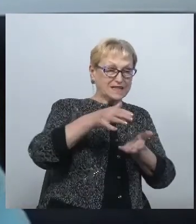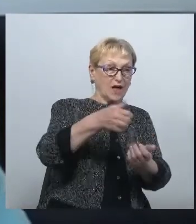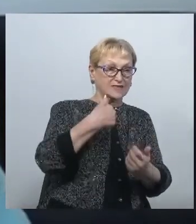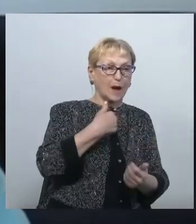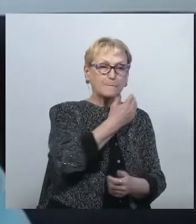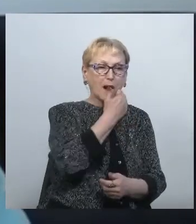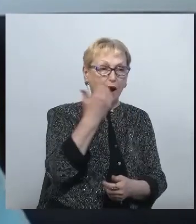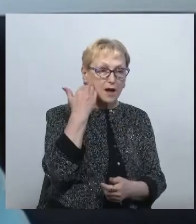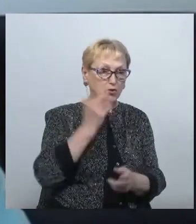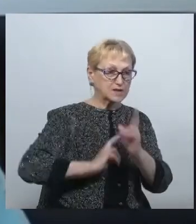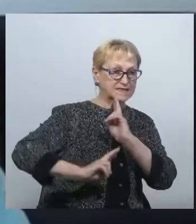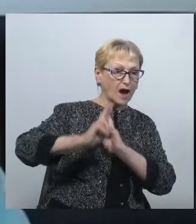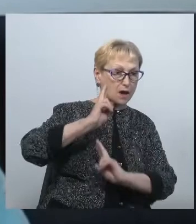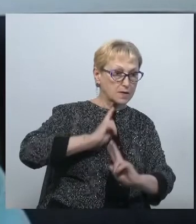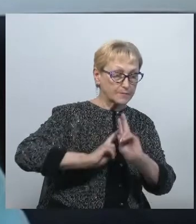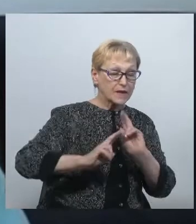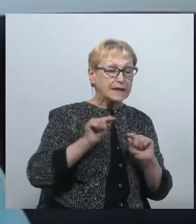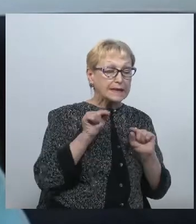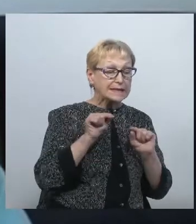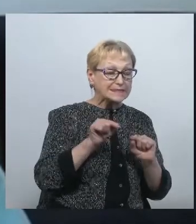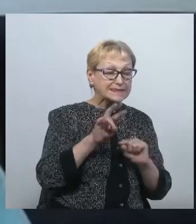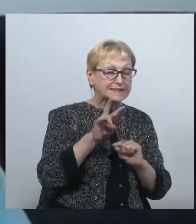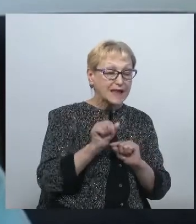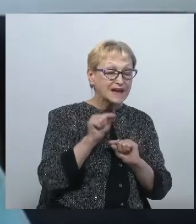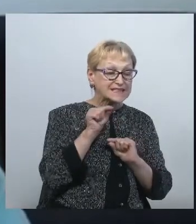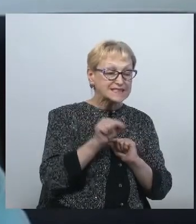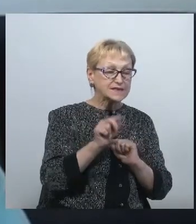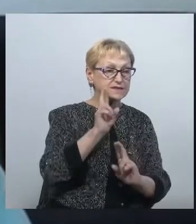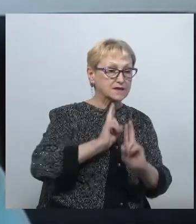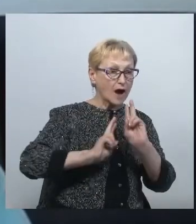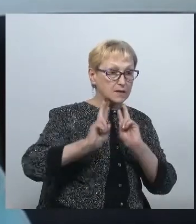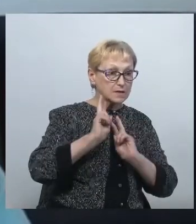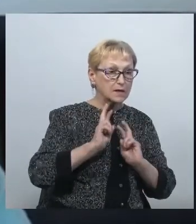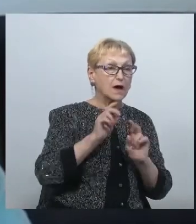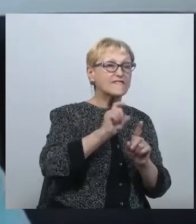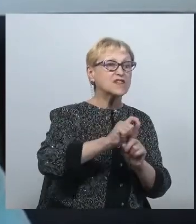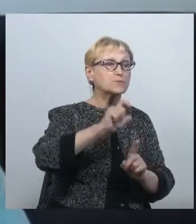complaints. And the most interesting part is